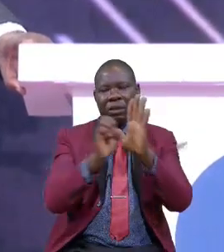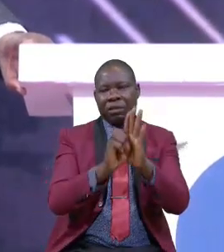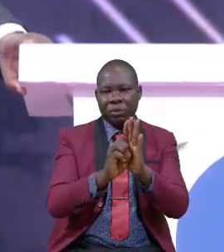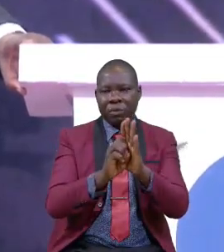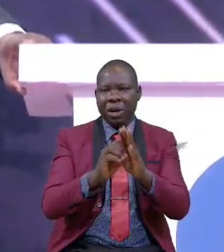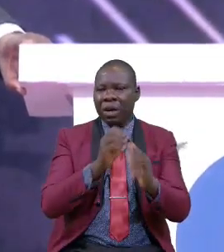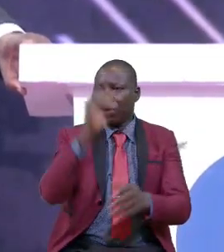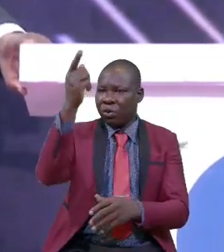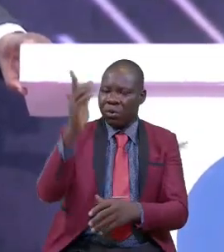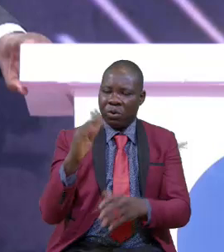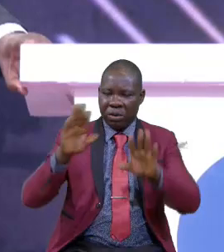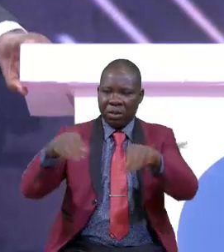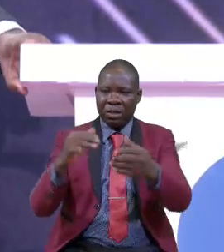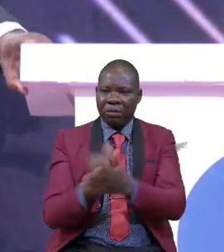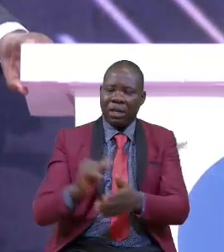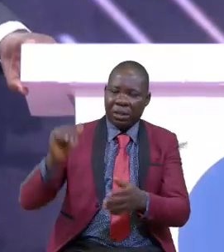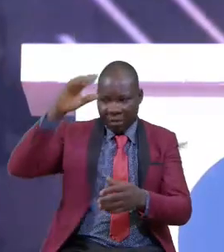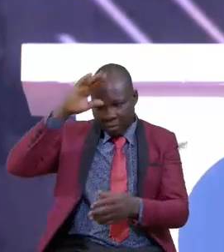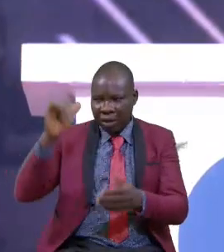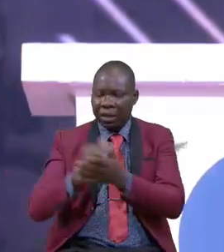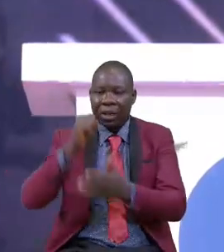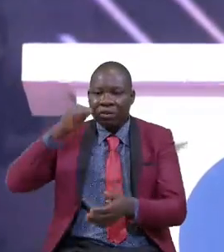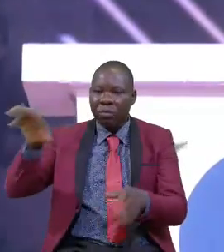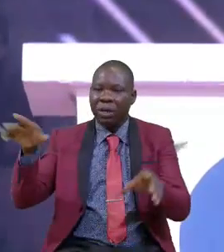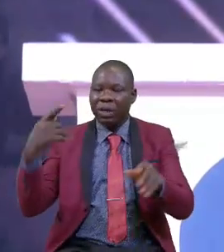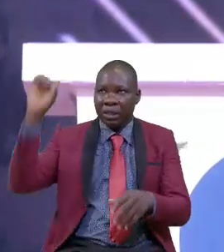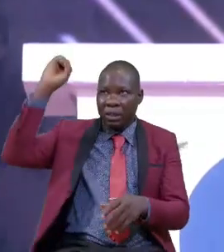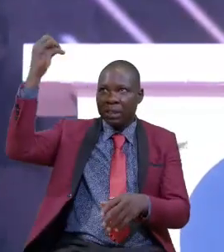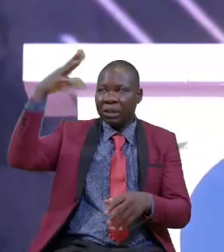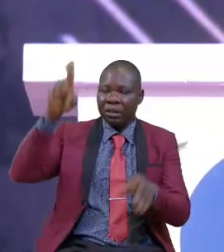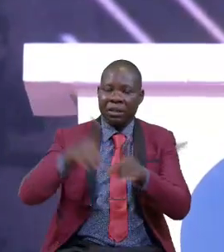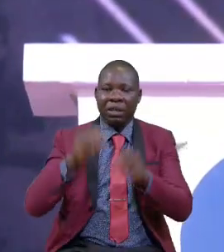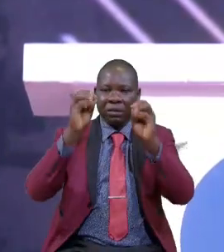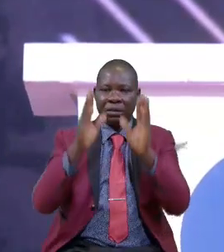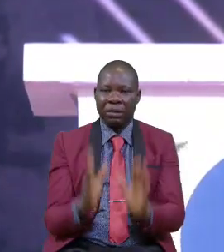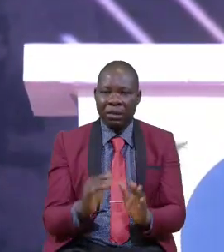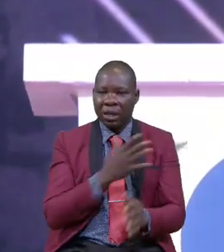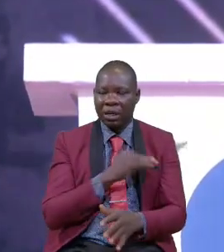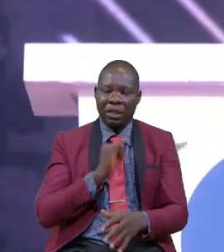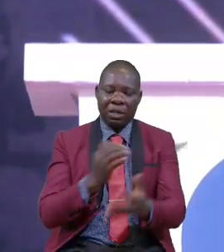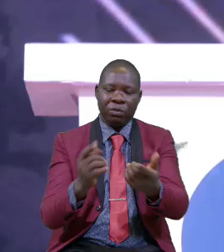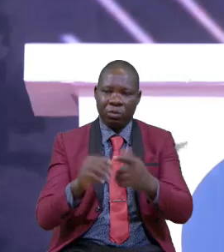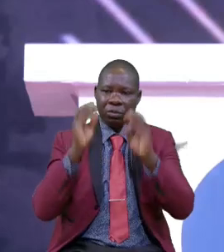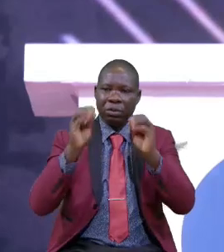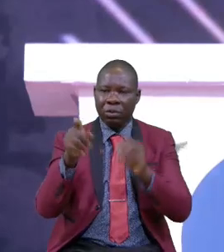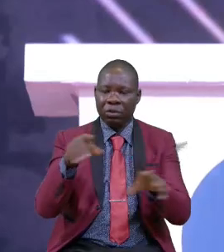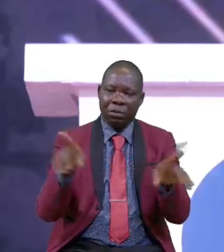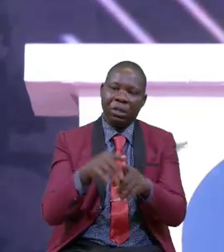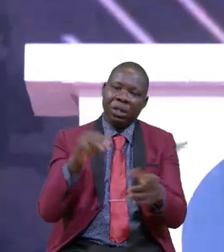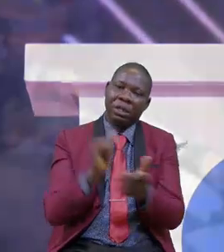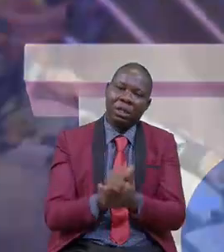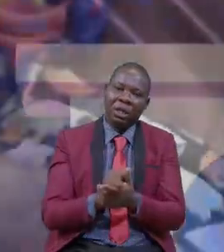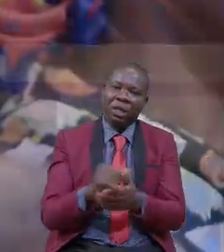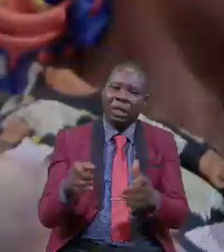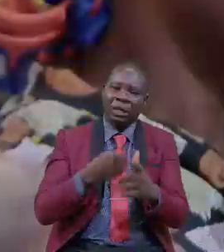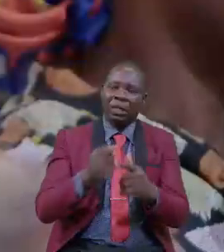the grace as a teacher. And I want to teach like that. And then I come, I'm broken, I'm pleading, I'm